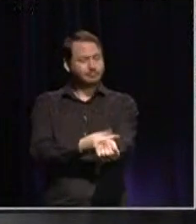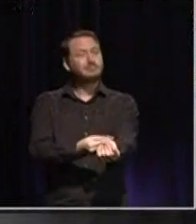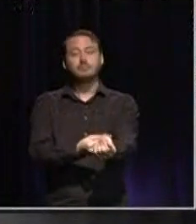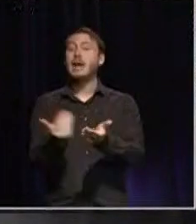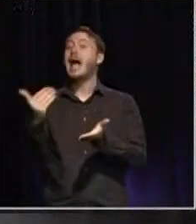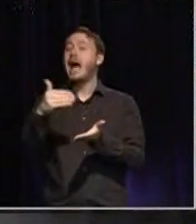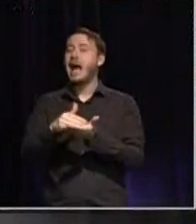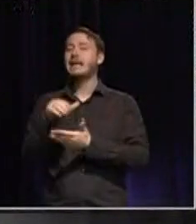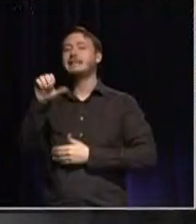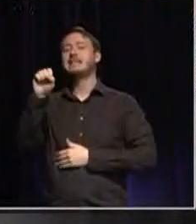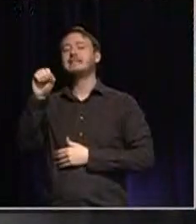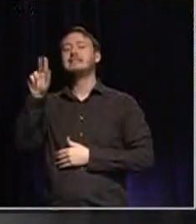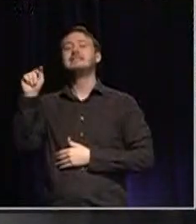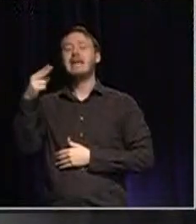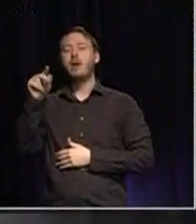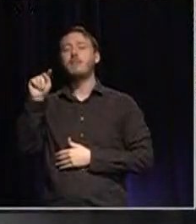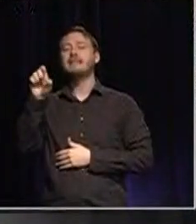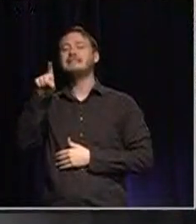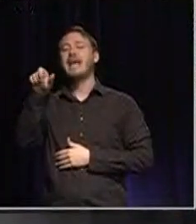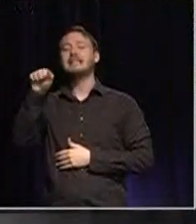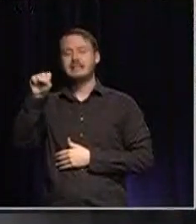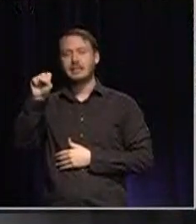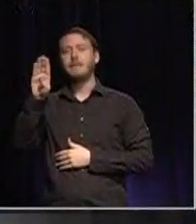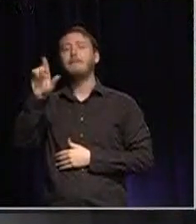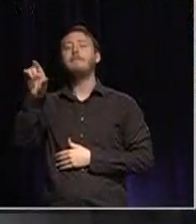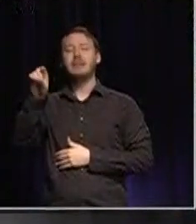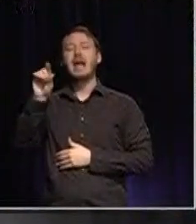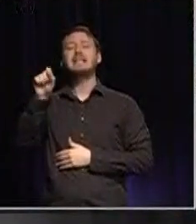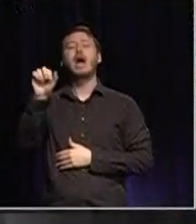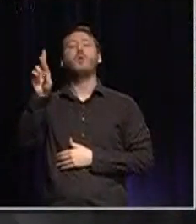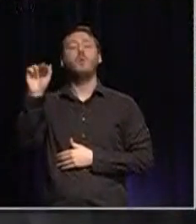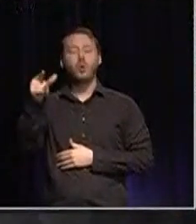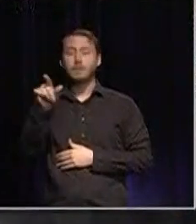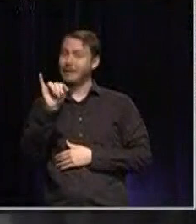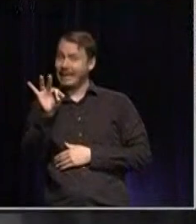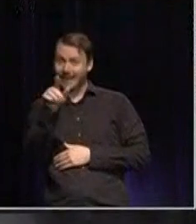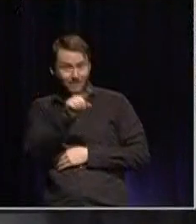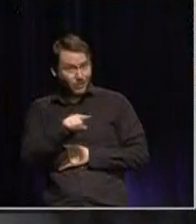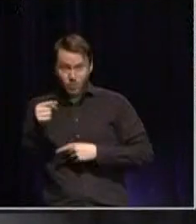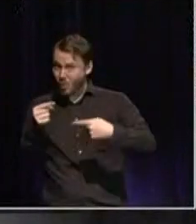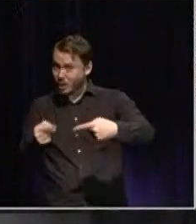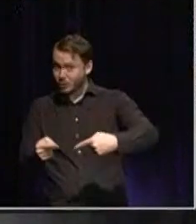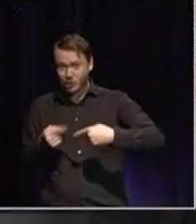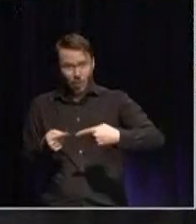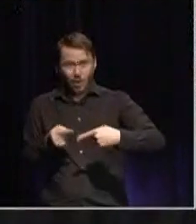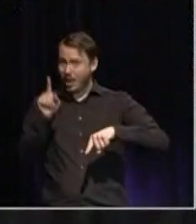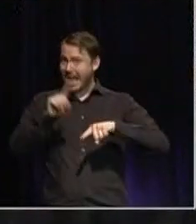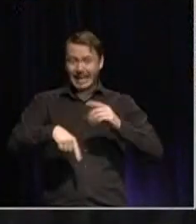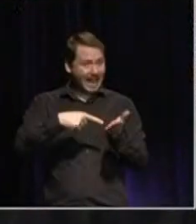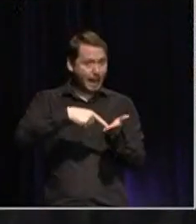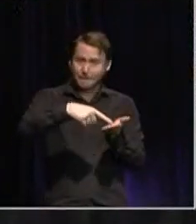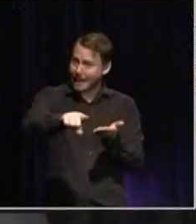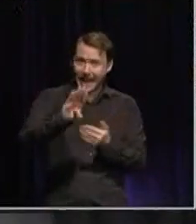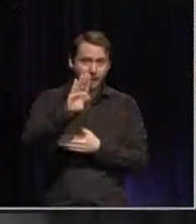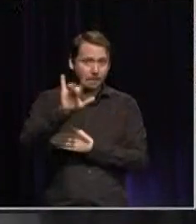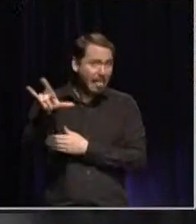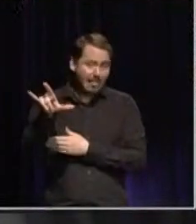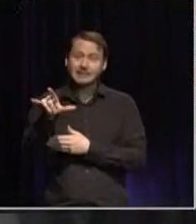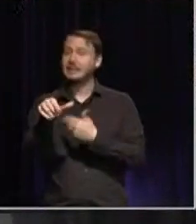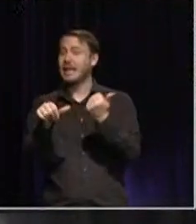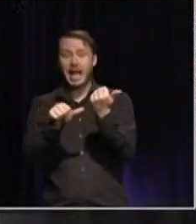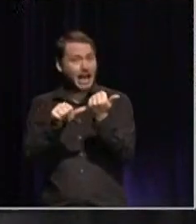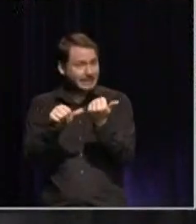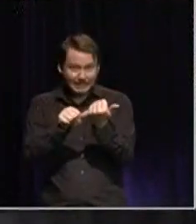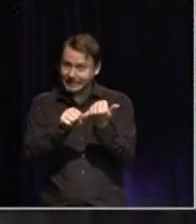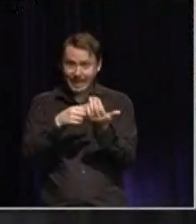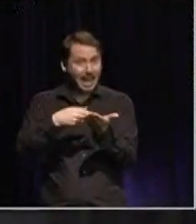again at southtexasblood.org. Also, if you are struggling through this pandemic, we have an emergency housing assistance program. The city and the county have made